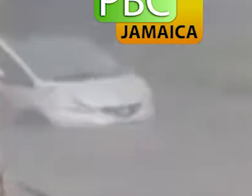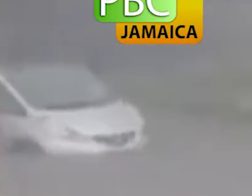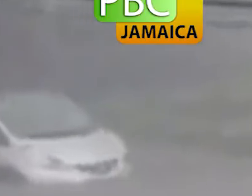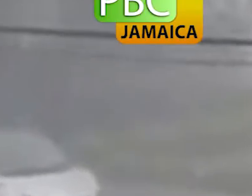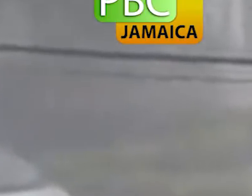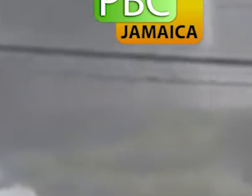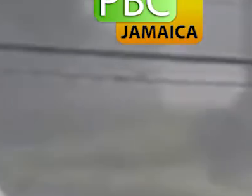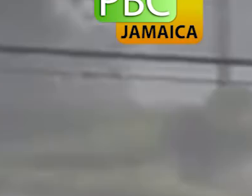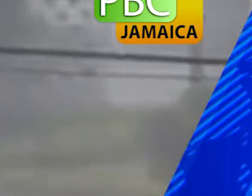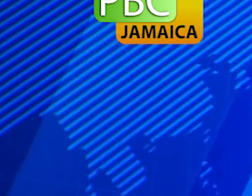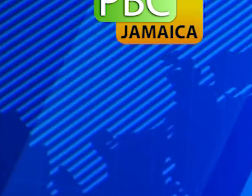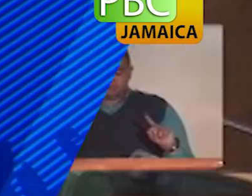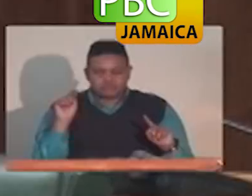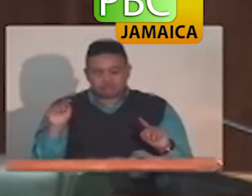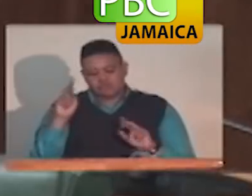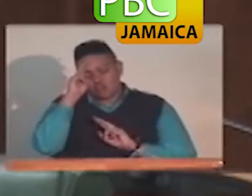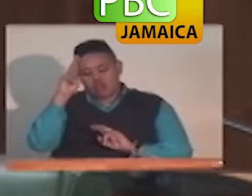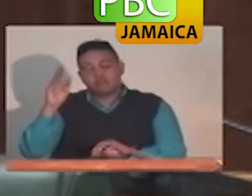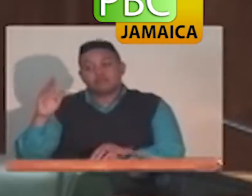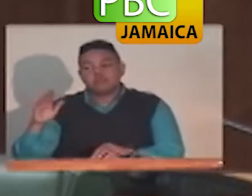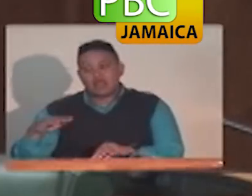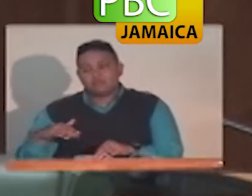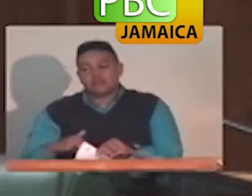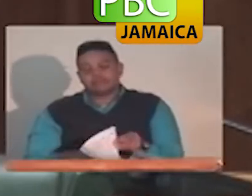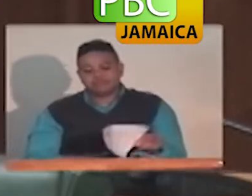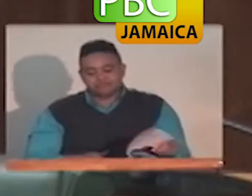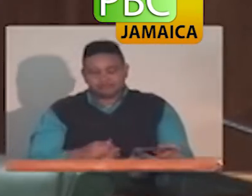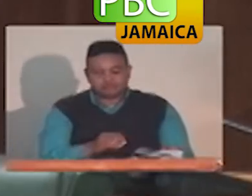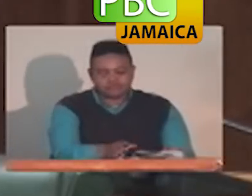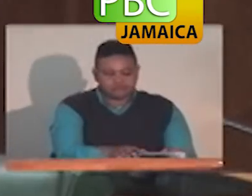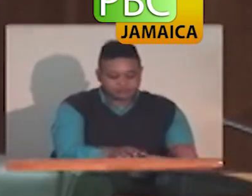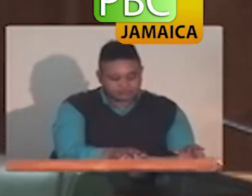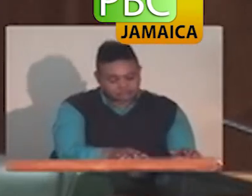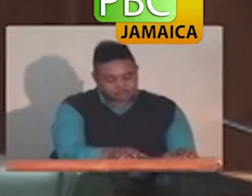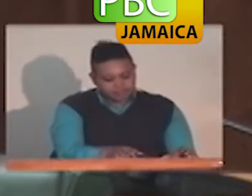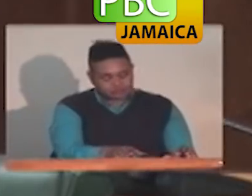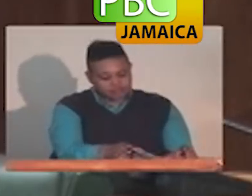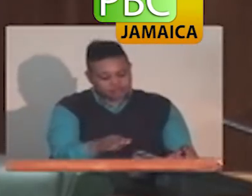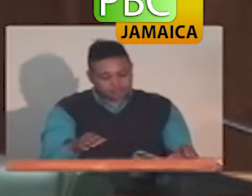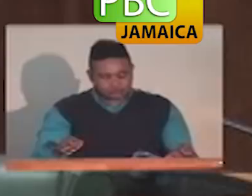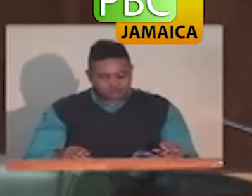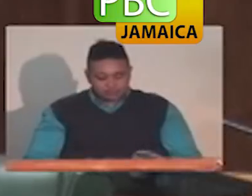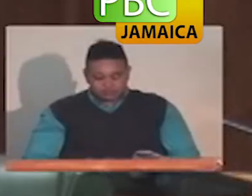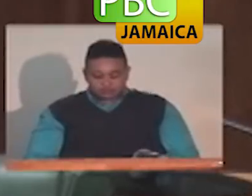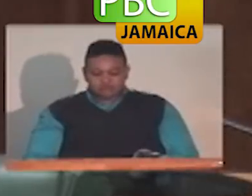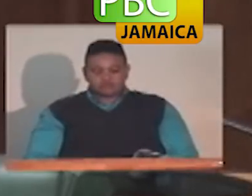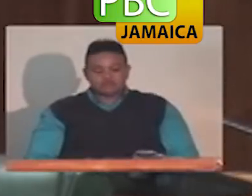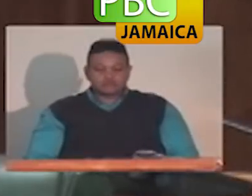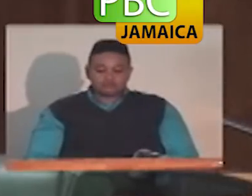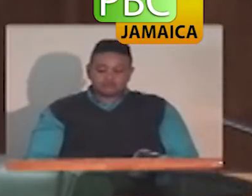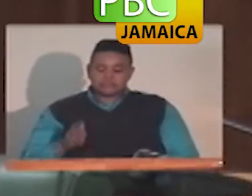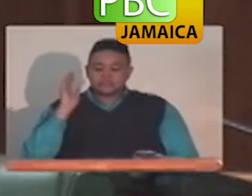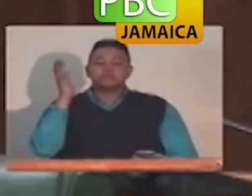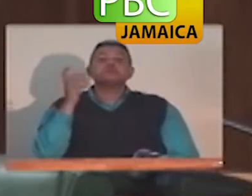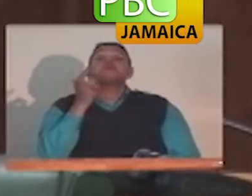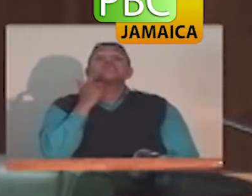for the water to run off. Minister of Local Government Desmond McKenzie says the authorities are prepared